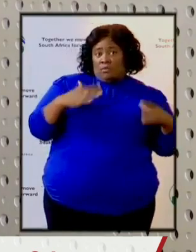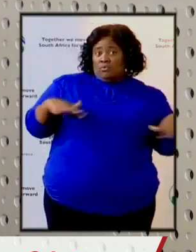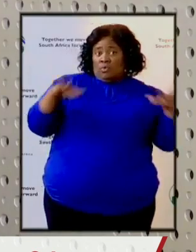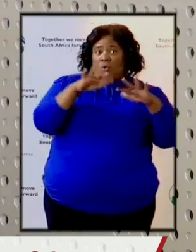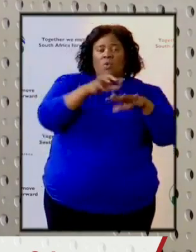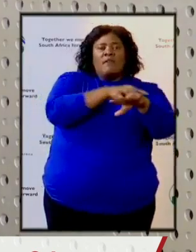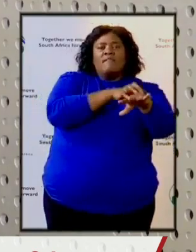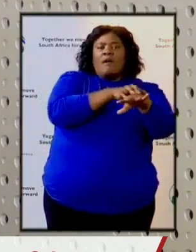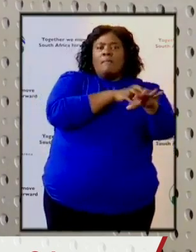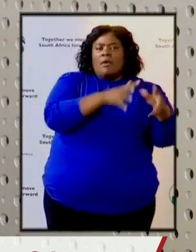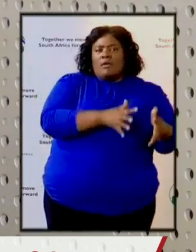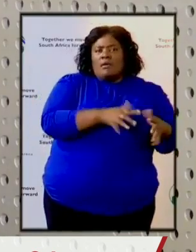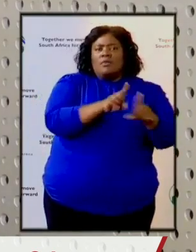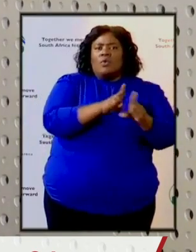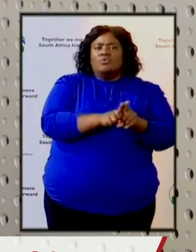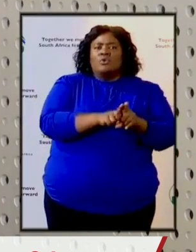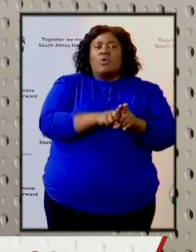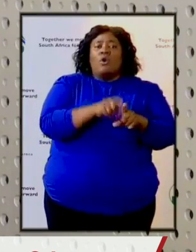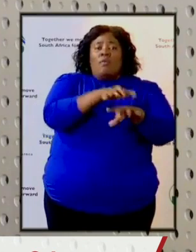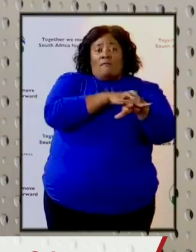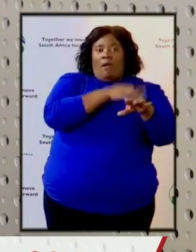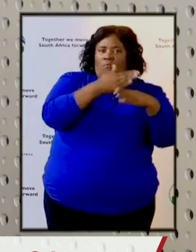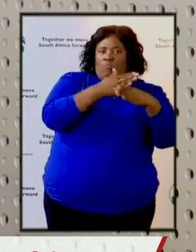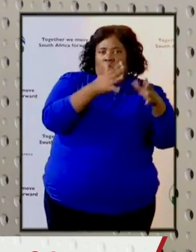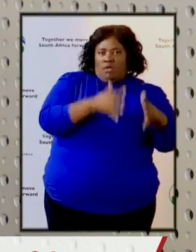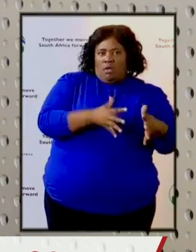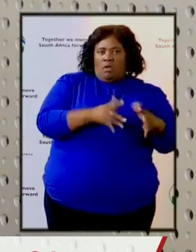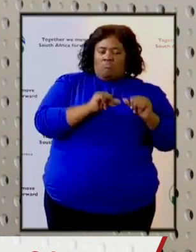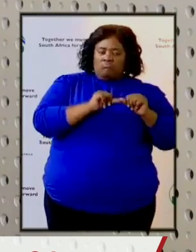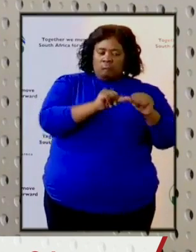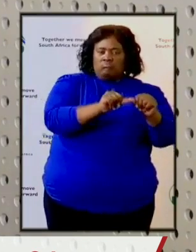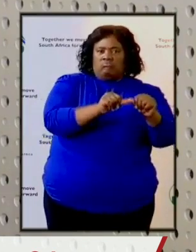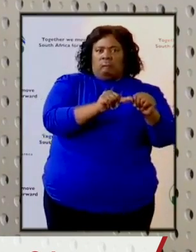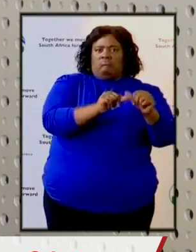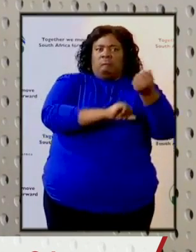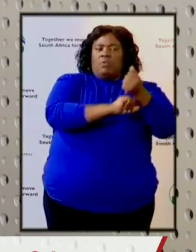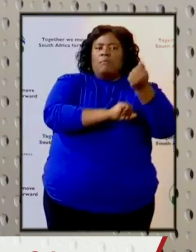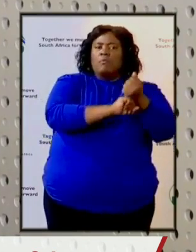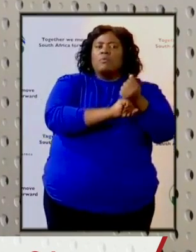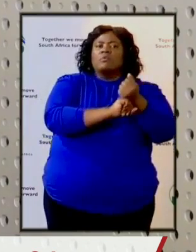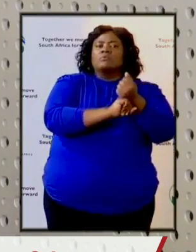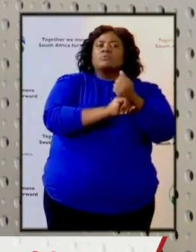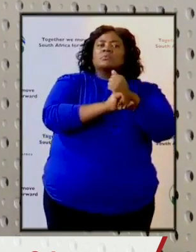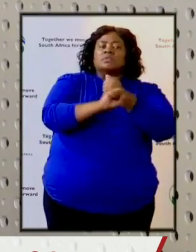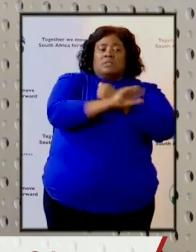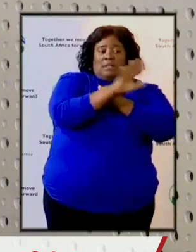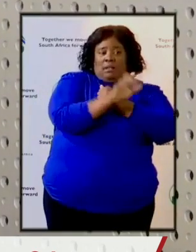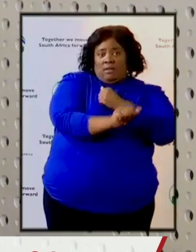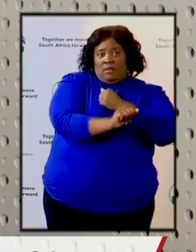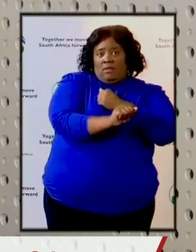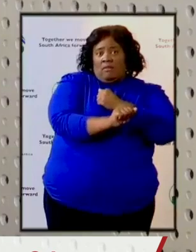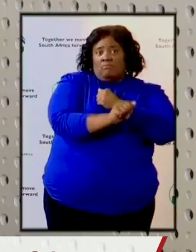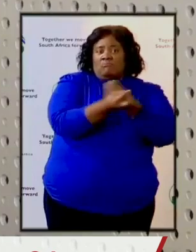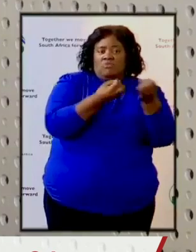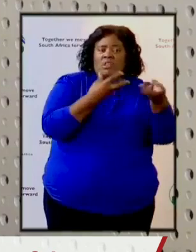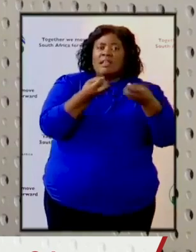farmers, as well as the farm workers, who have kept the country fed and food secure even